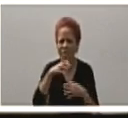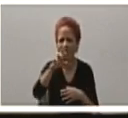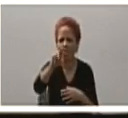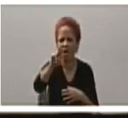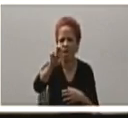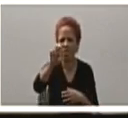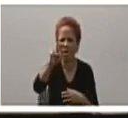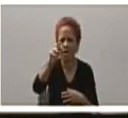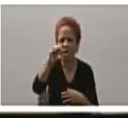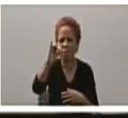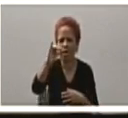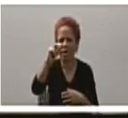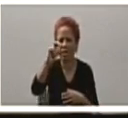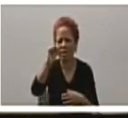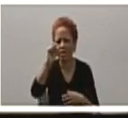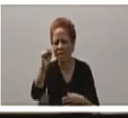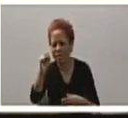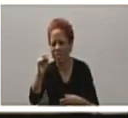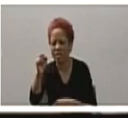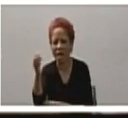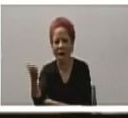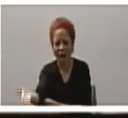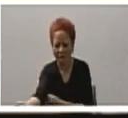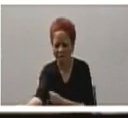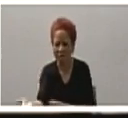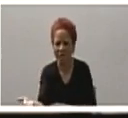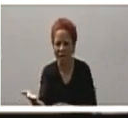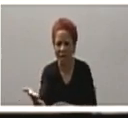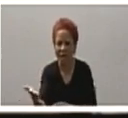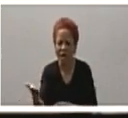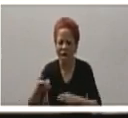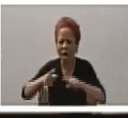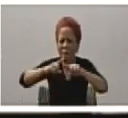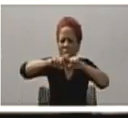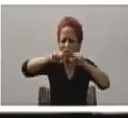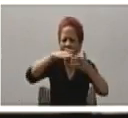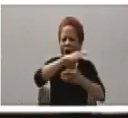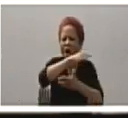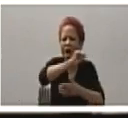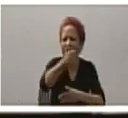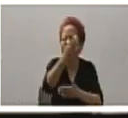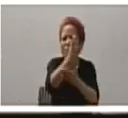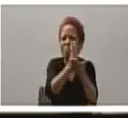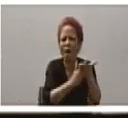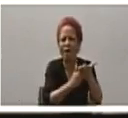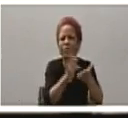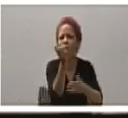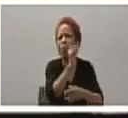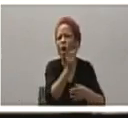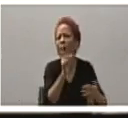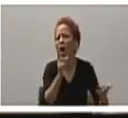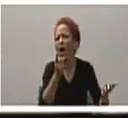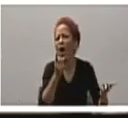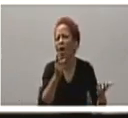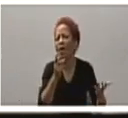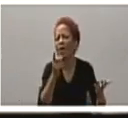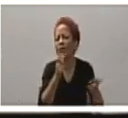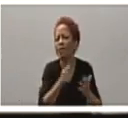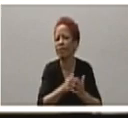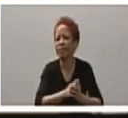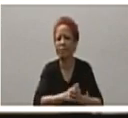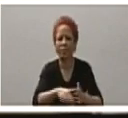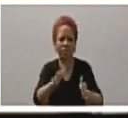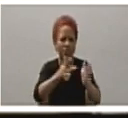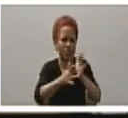not remain. And what is that thing, and where did it go? Again, Jesus gives us an